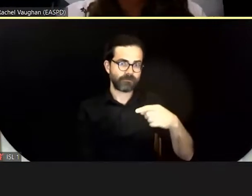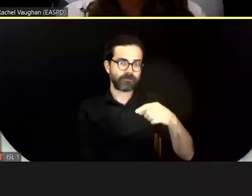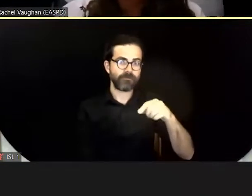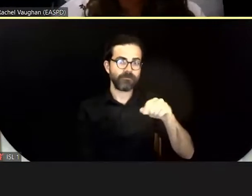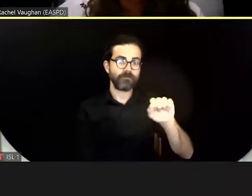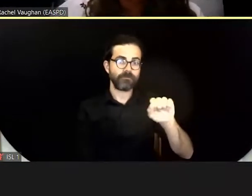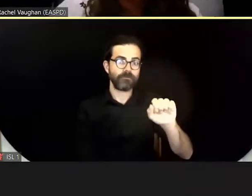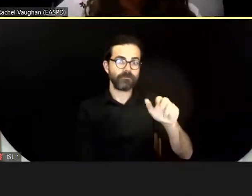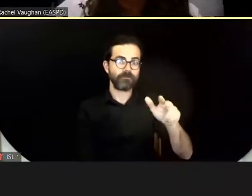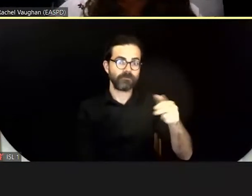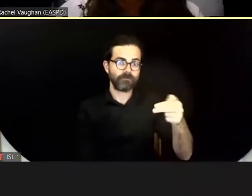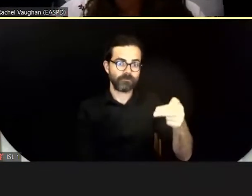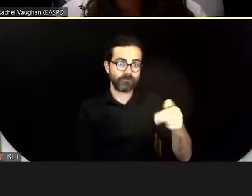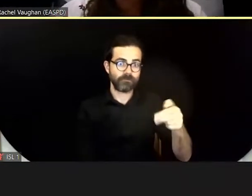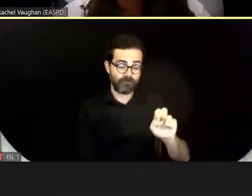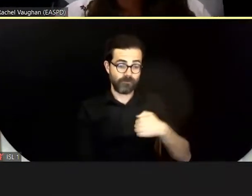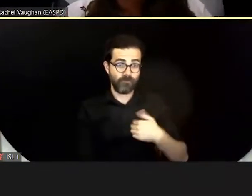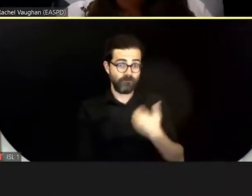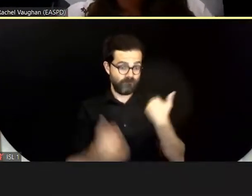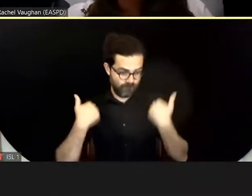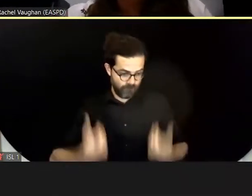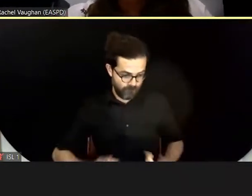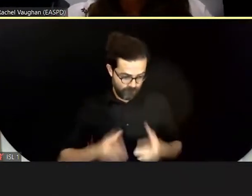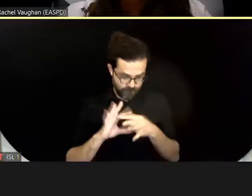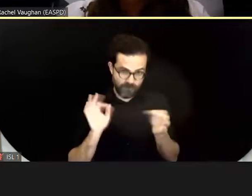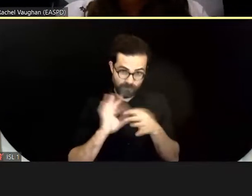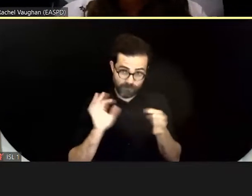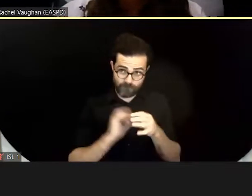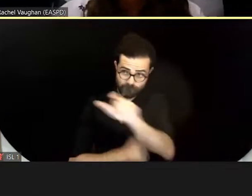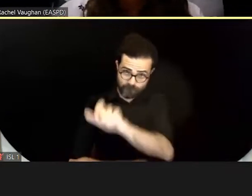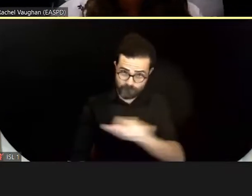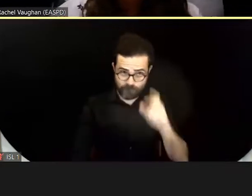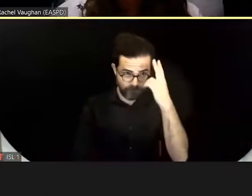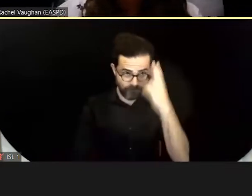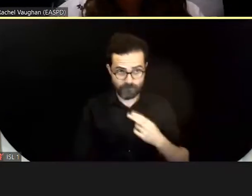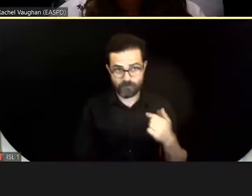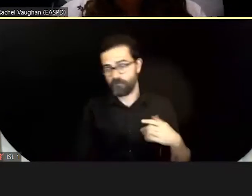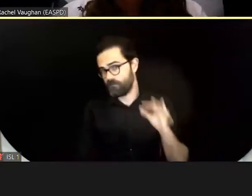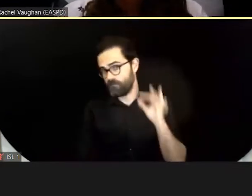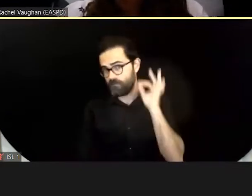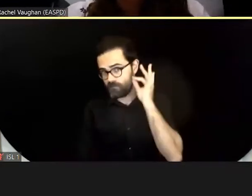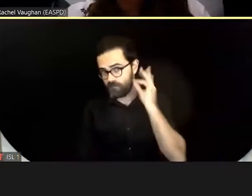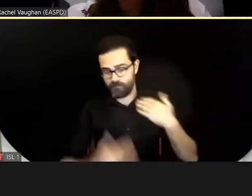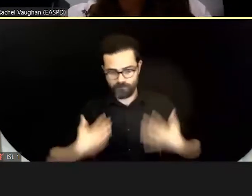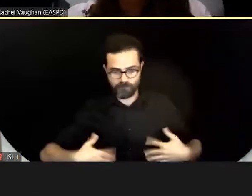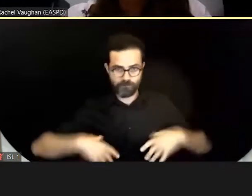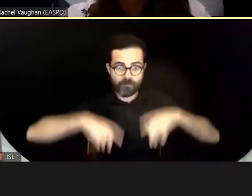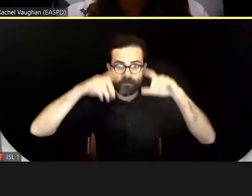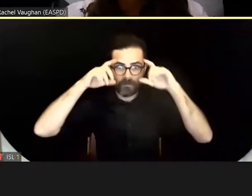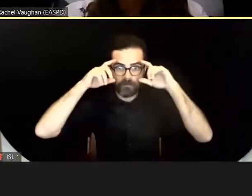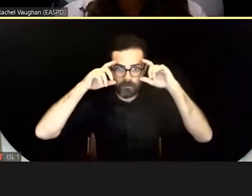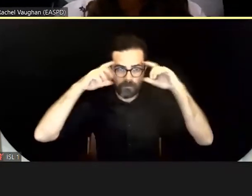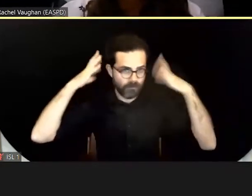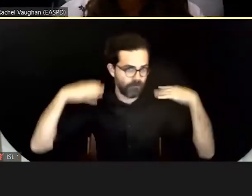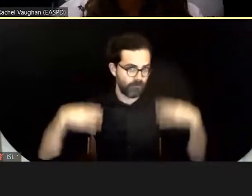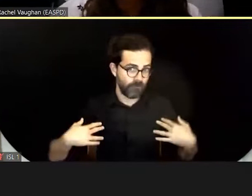top. I'm female. I'll start with some technical information. This event